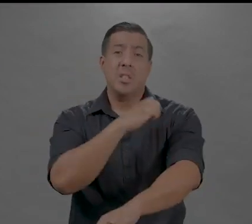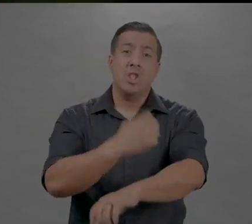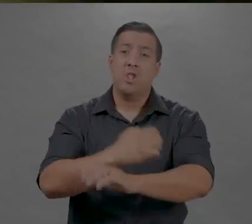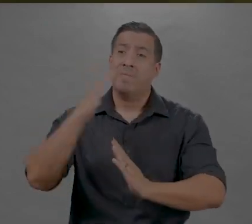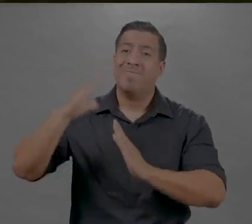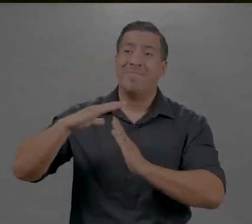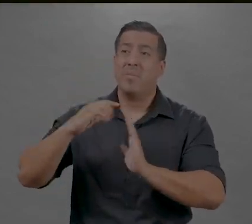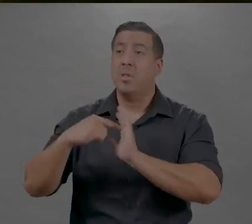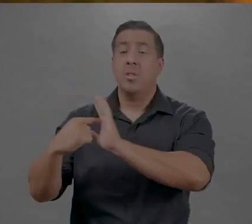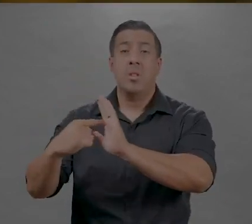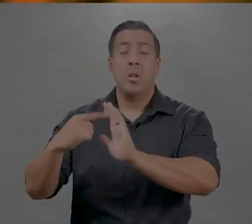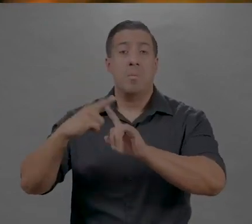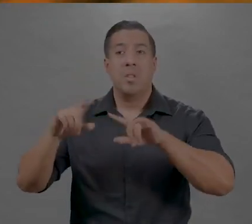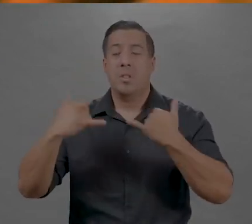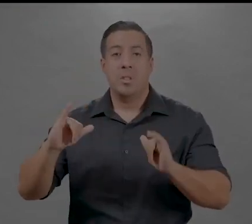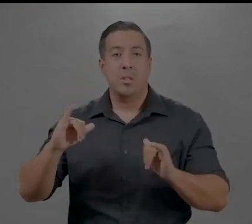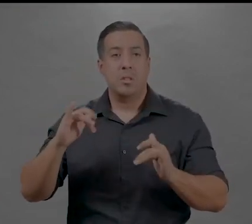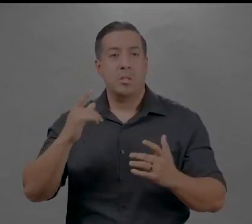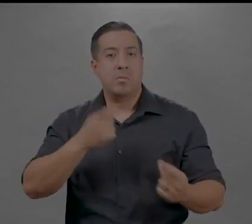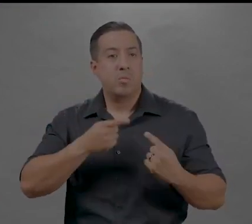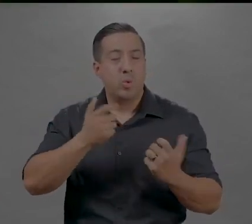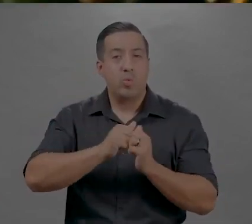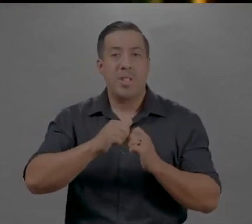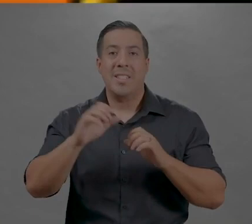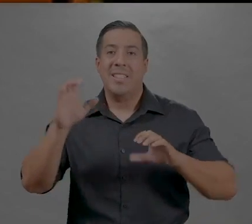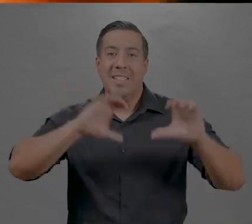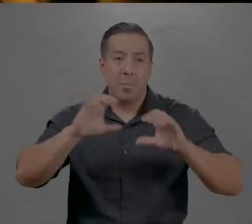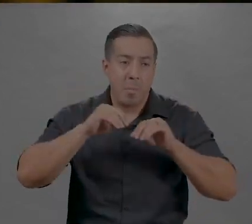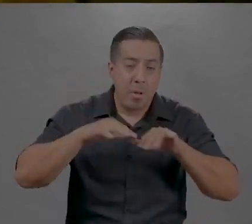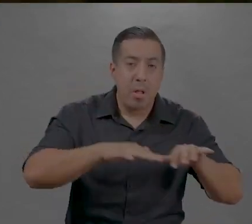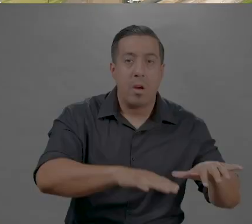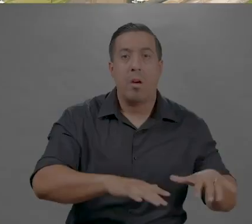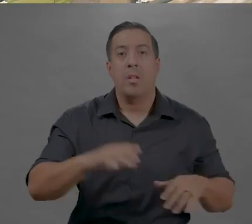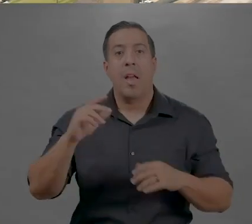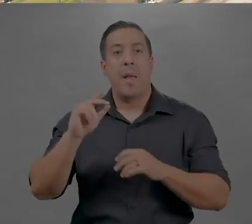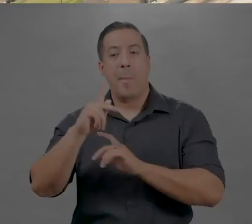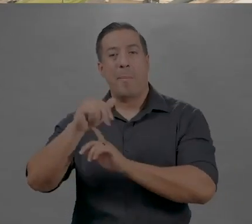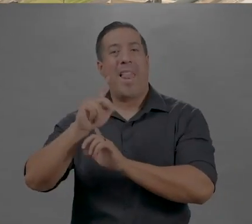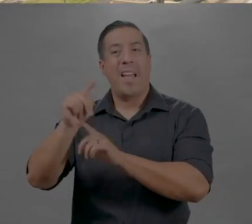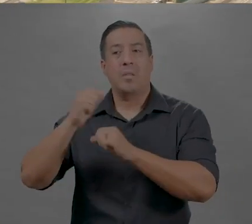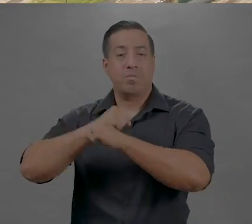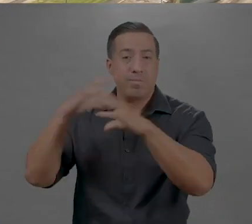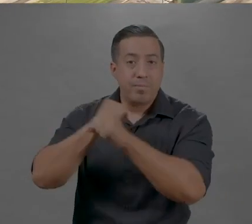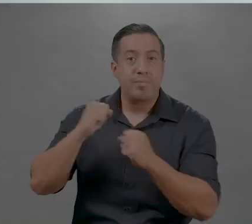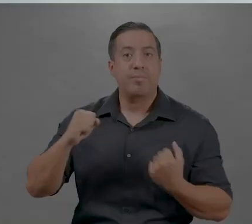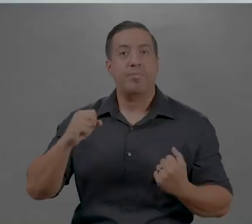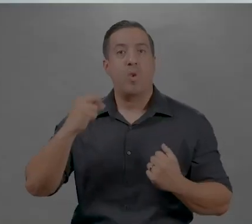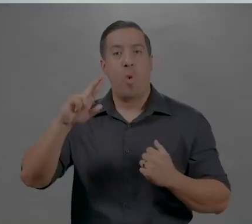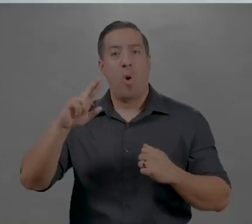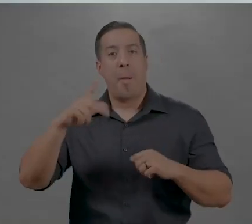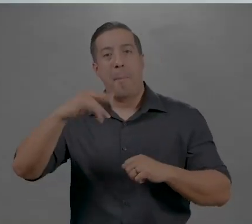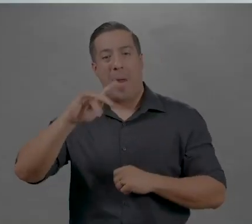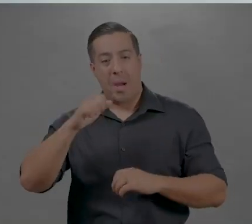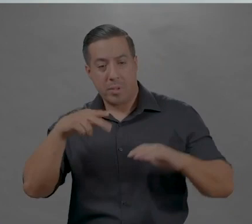energy capital of the world comes at a cost, making us vulnerable to chemical spills, plant explosions, and industrial